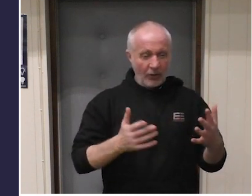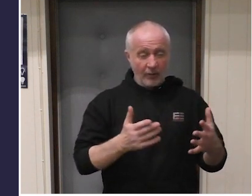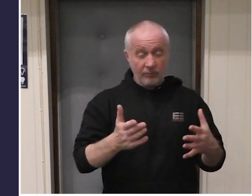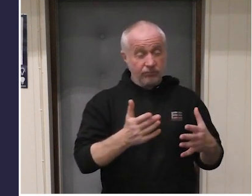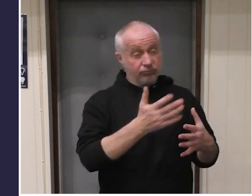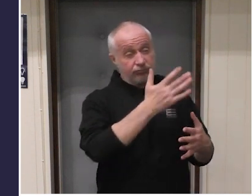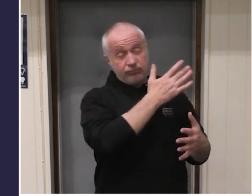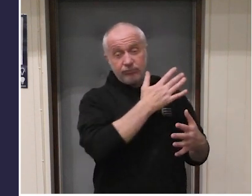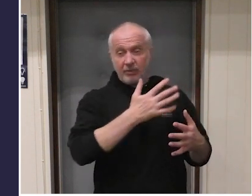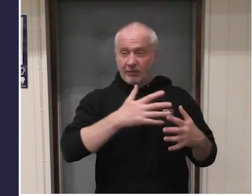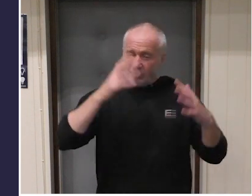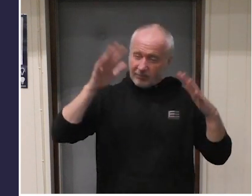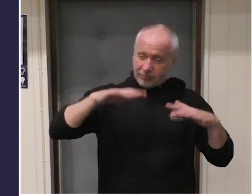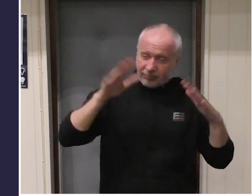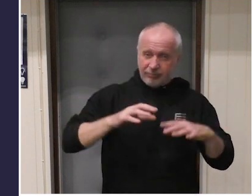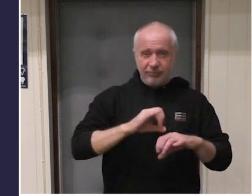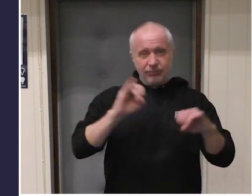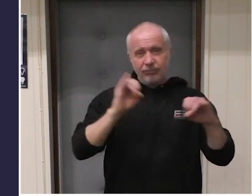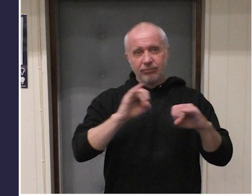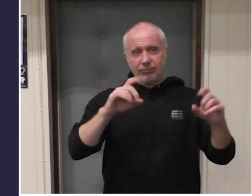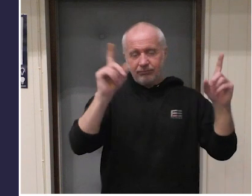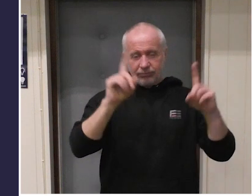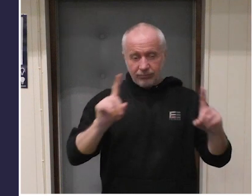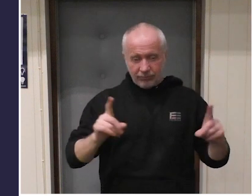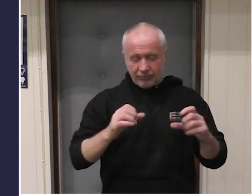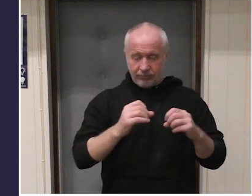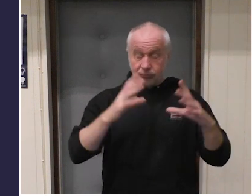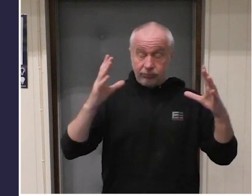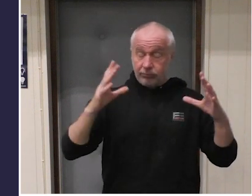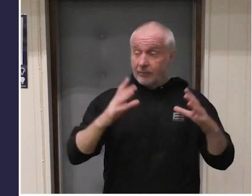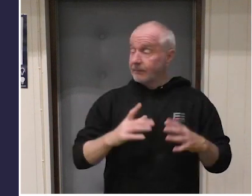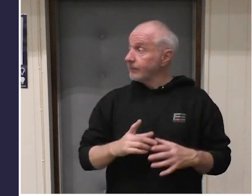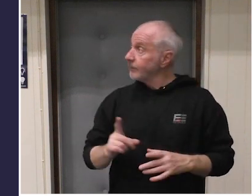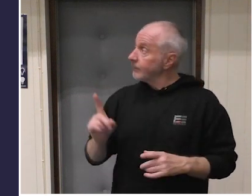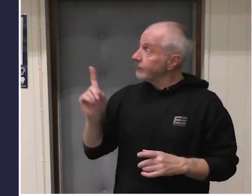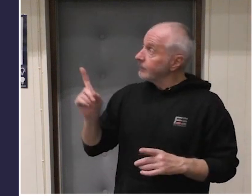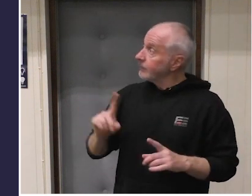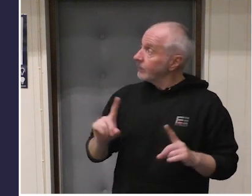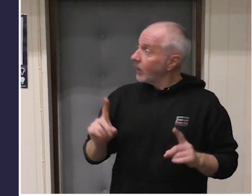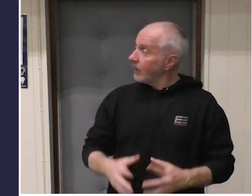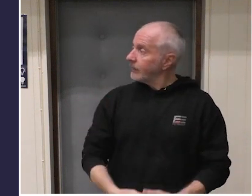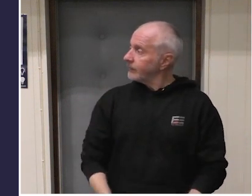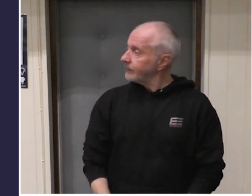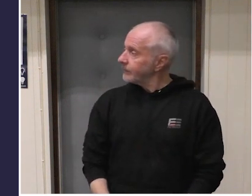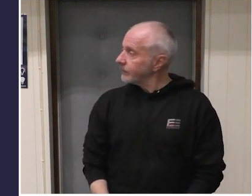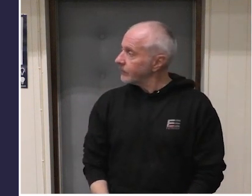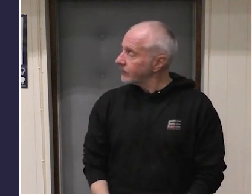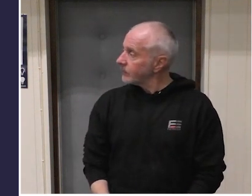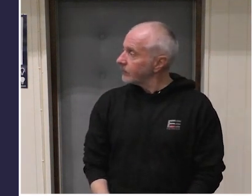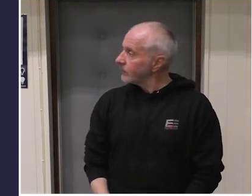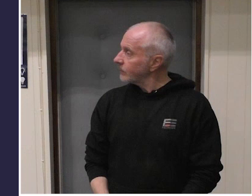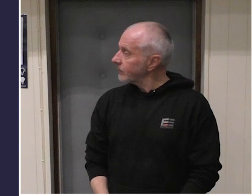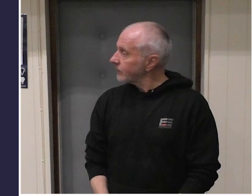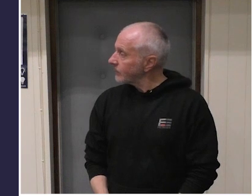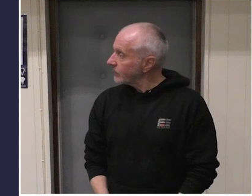forth. So the early ideas about the origin of life were revolved around having this idea that,